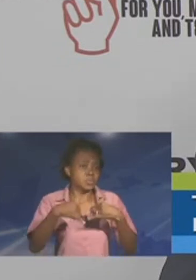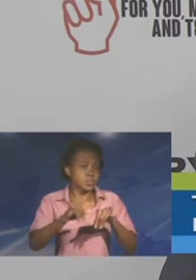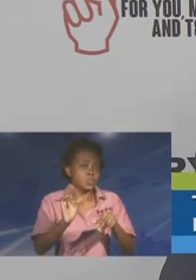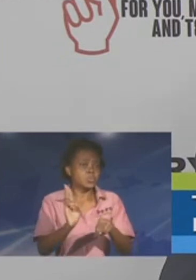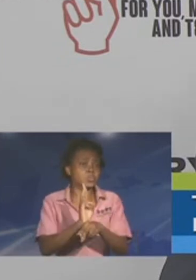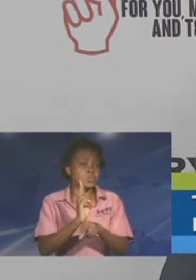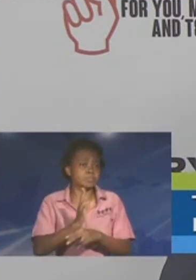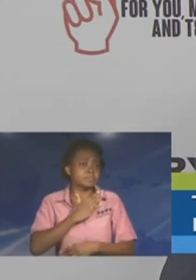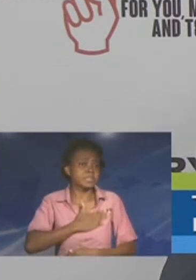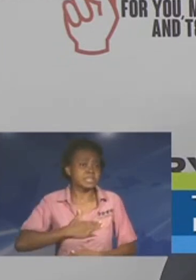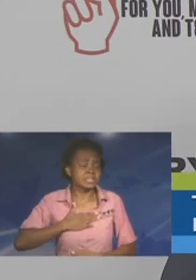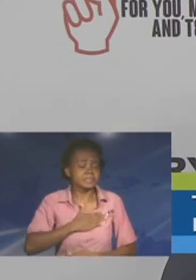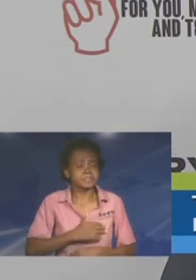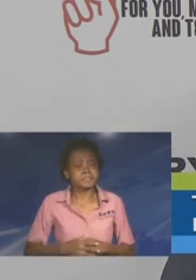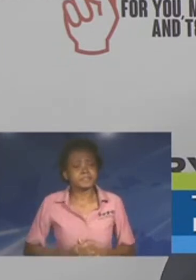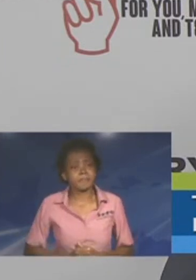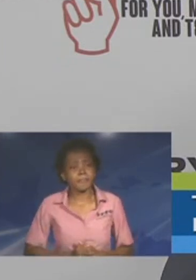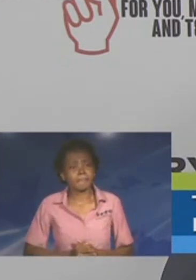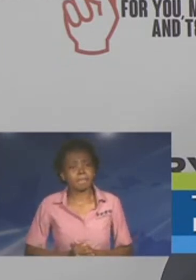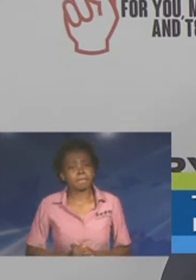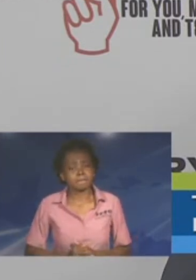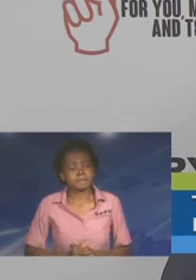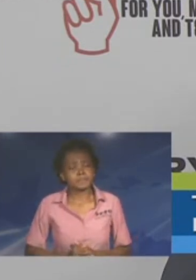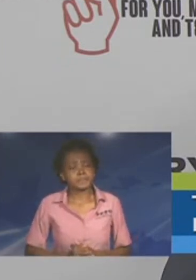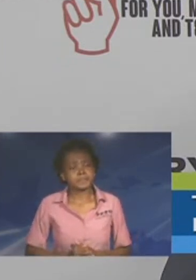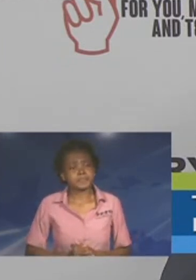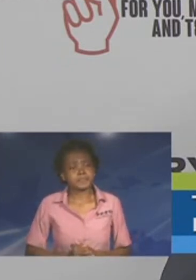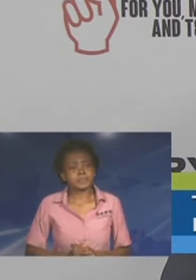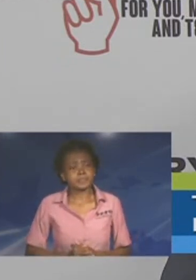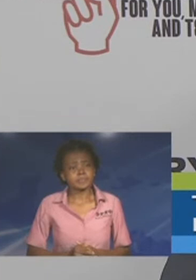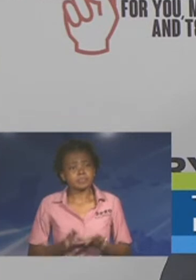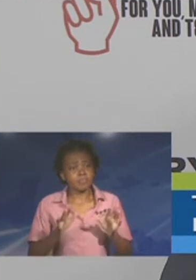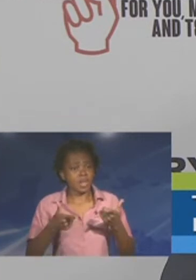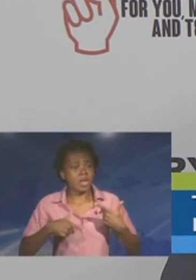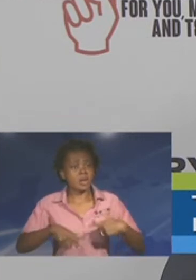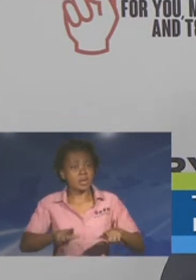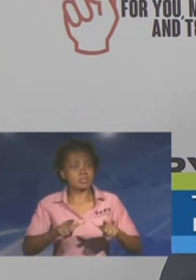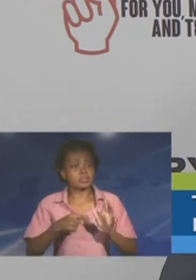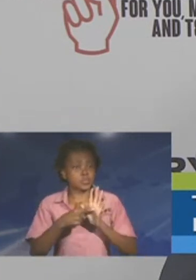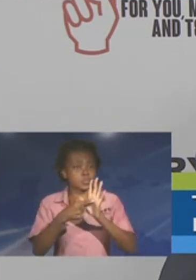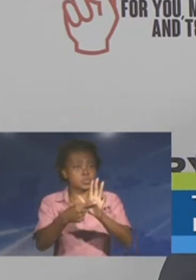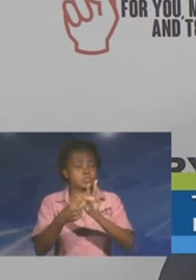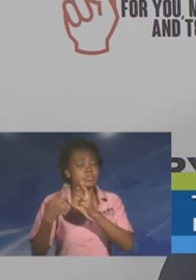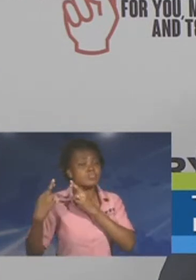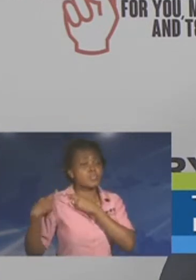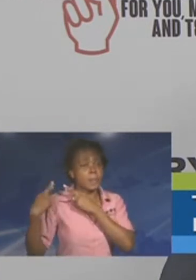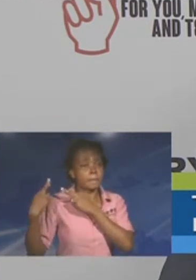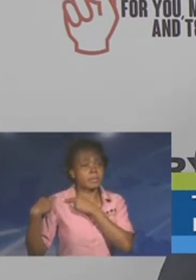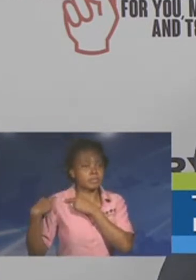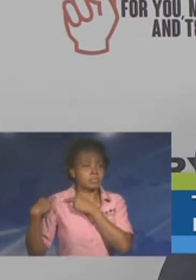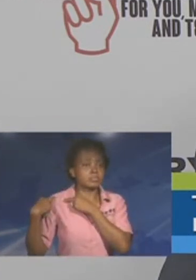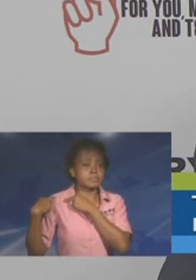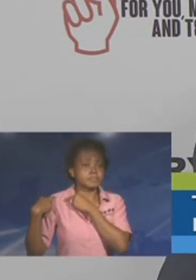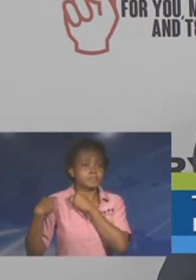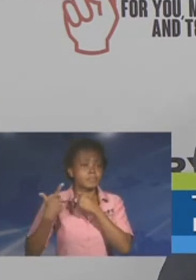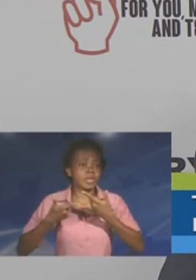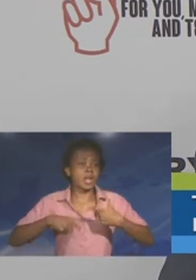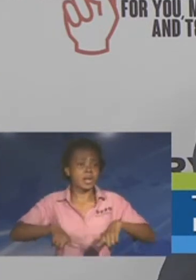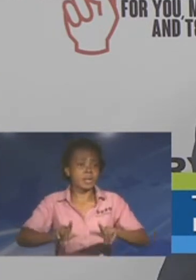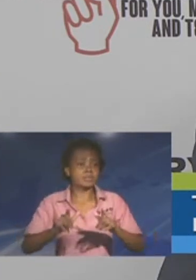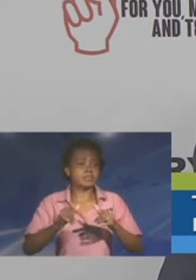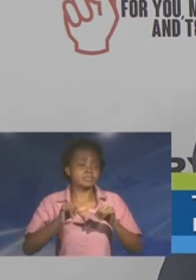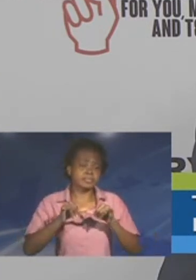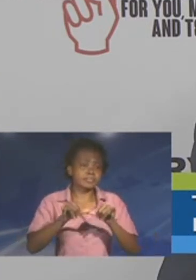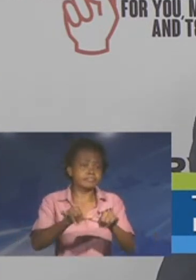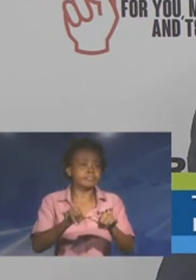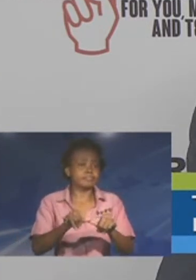The same way we are being very responsible with continuing the mask wearing. Let's still continue the basic 3